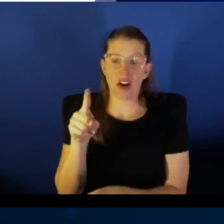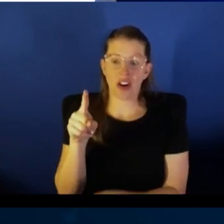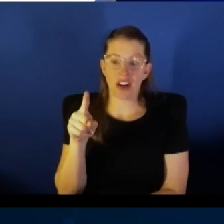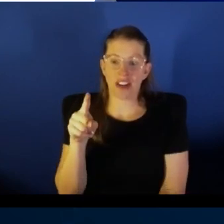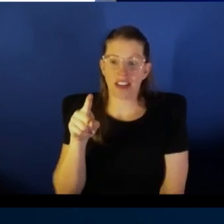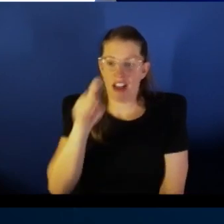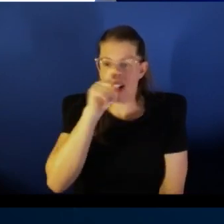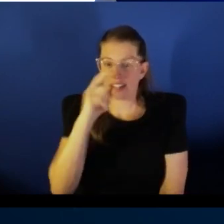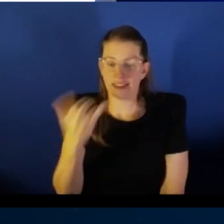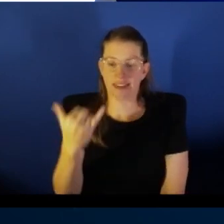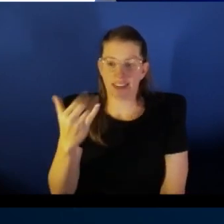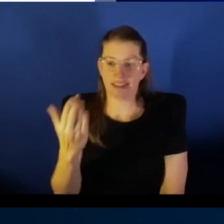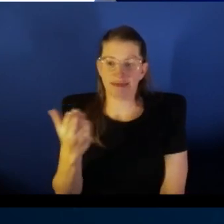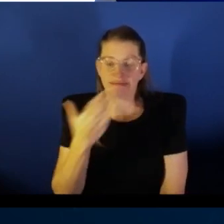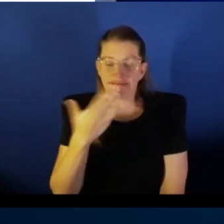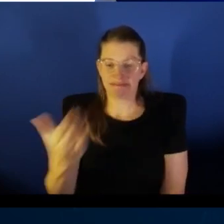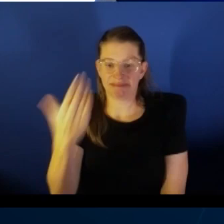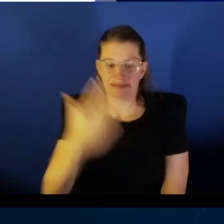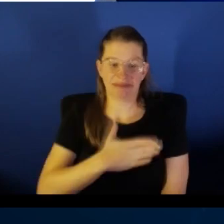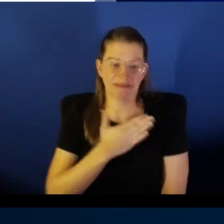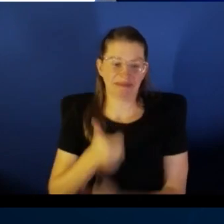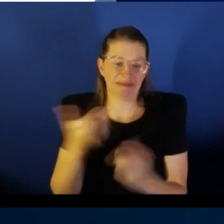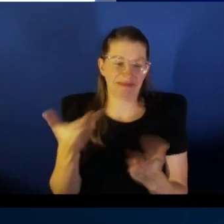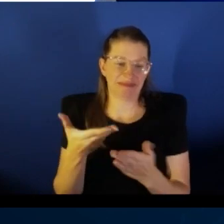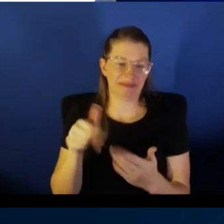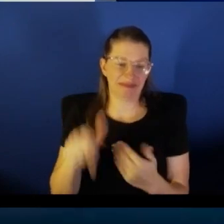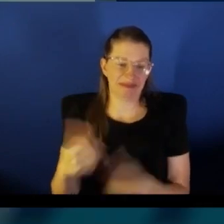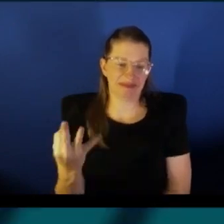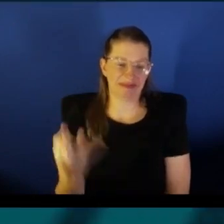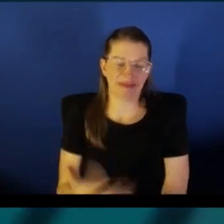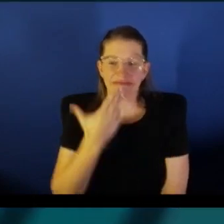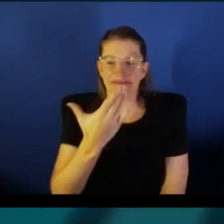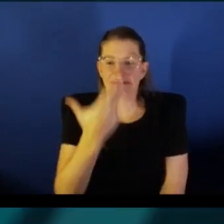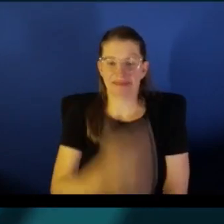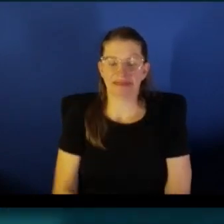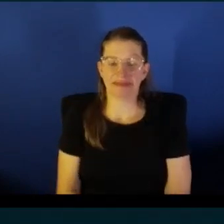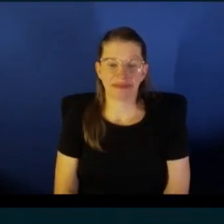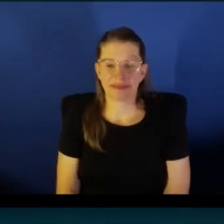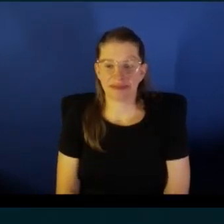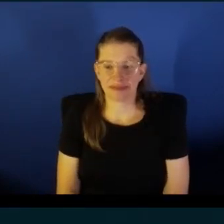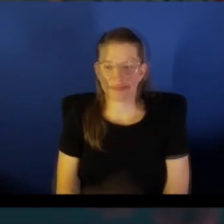good morning. Glad to have you here on this Friday. Thank you. Good morning to you.